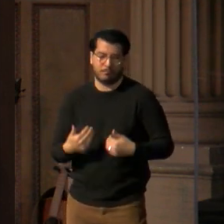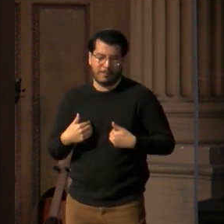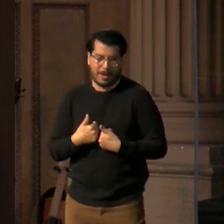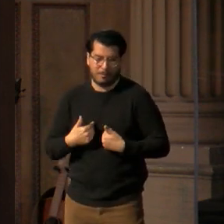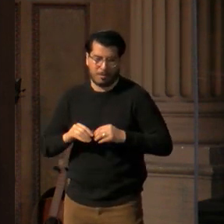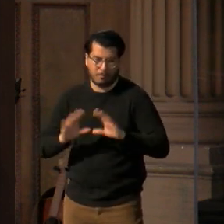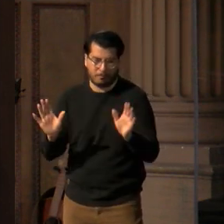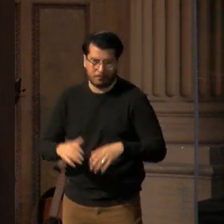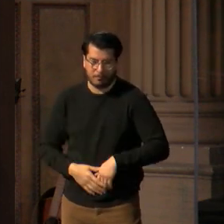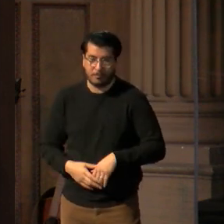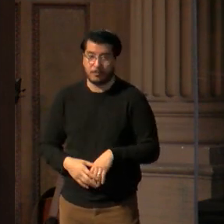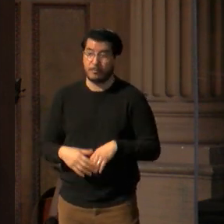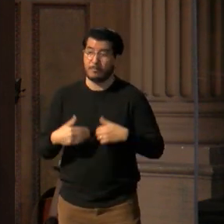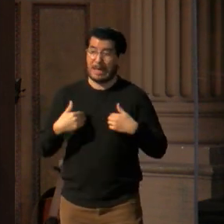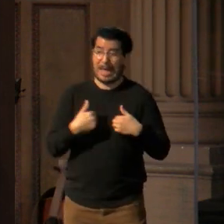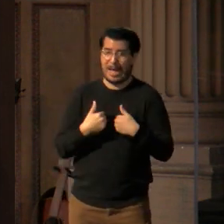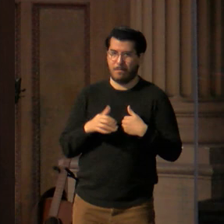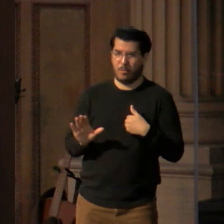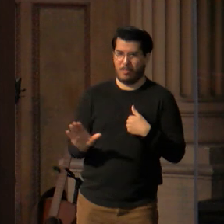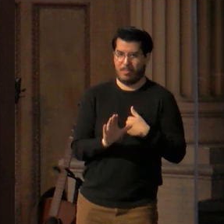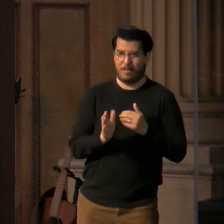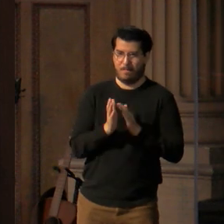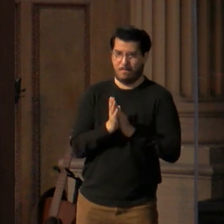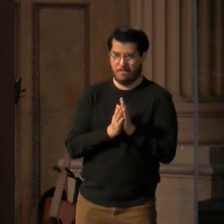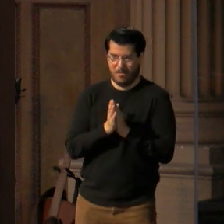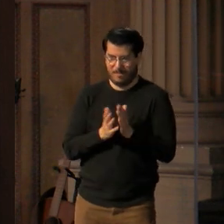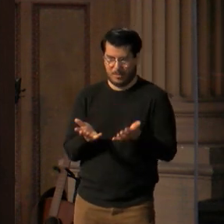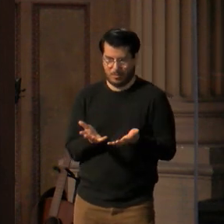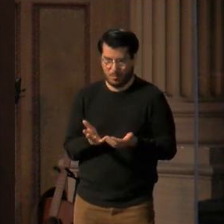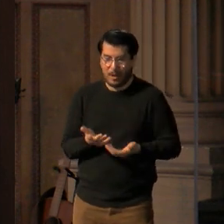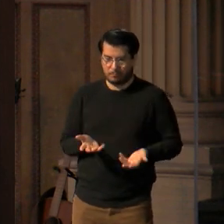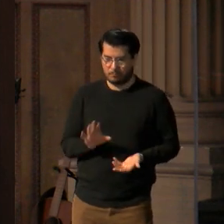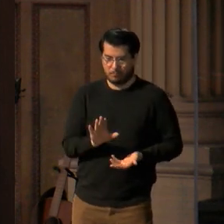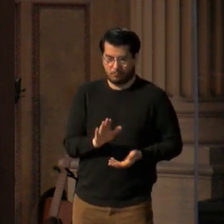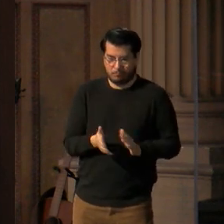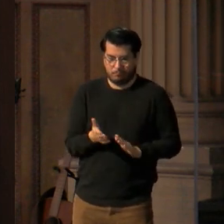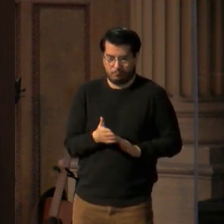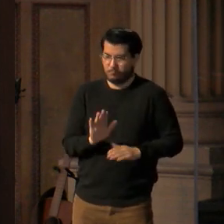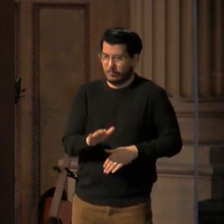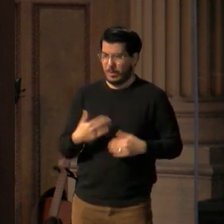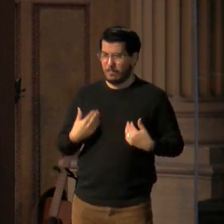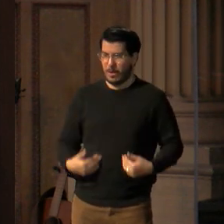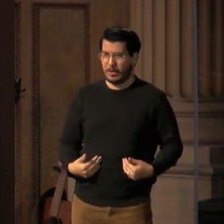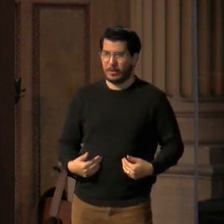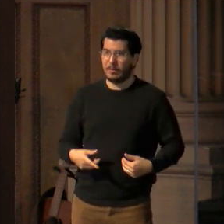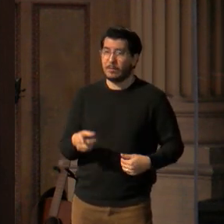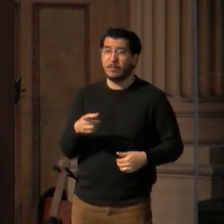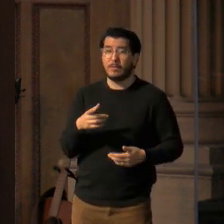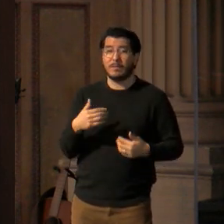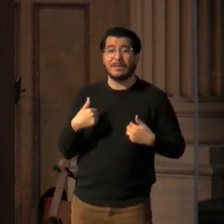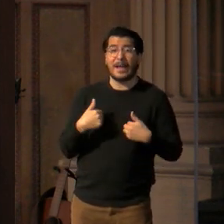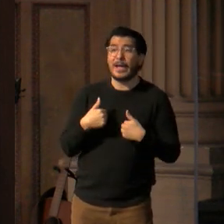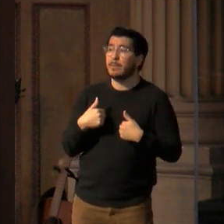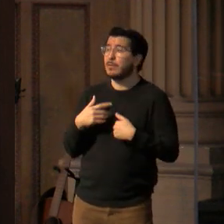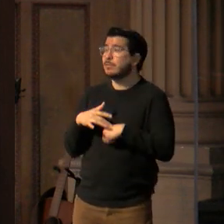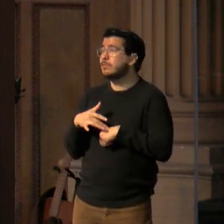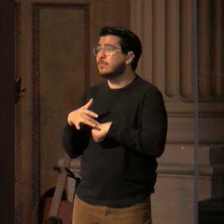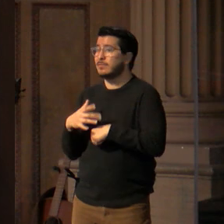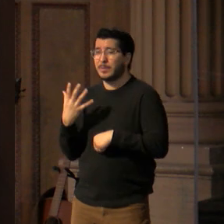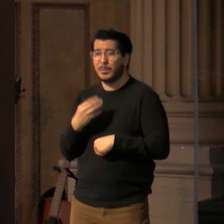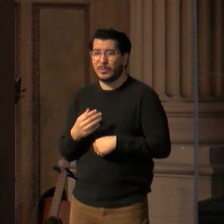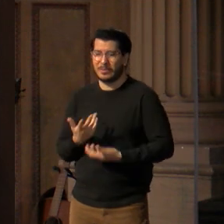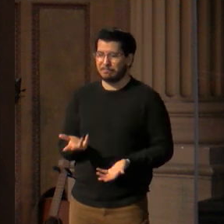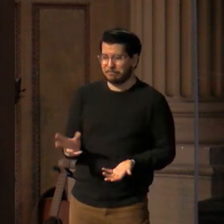And animals are driven by the needs of their body. They don't have like an eye for beauty. A pig